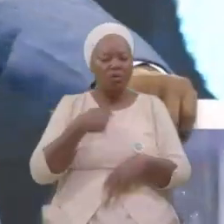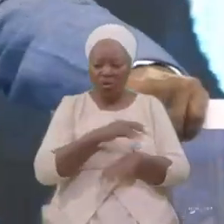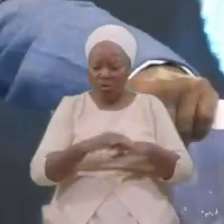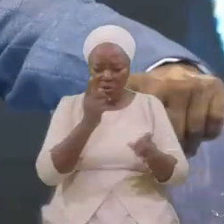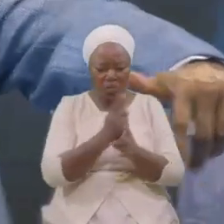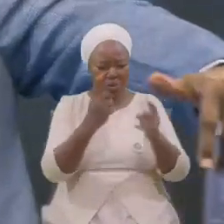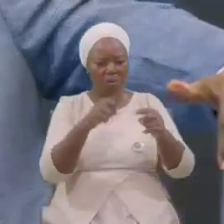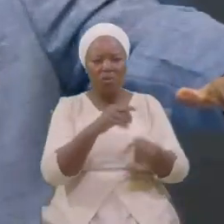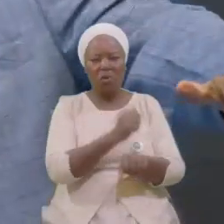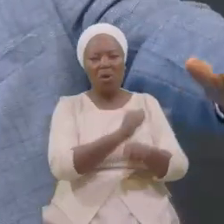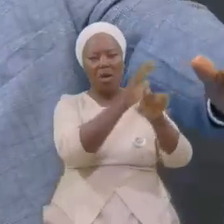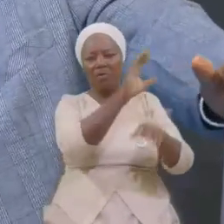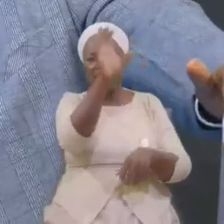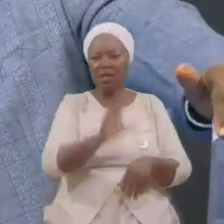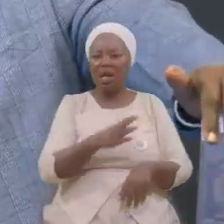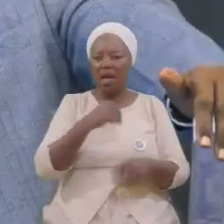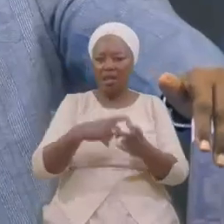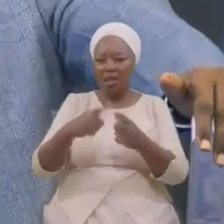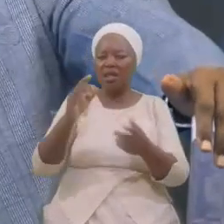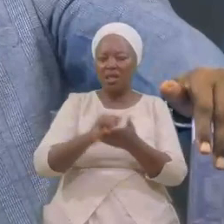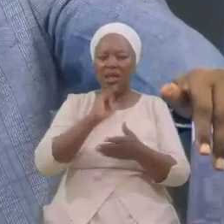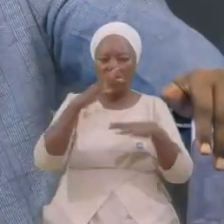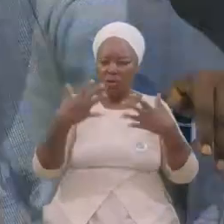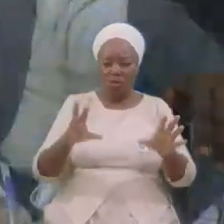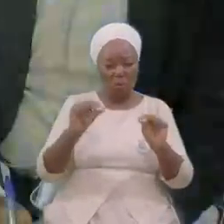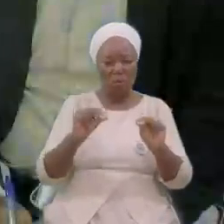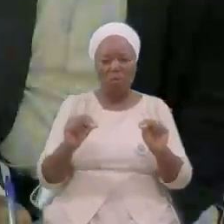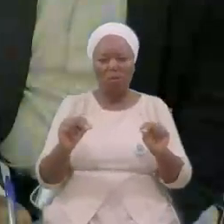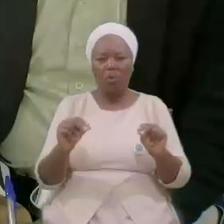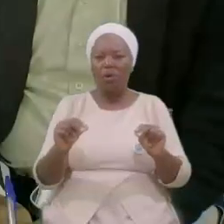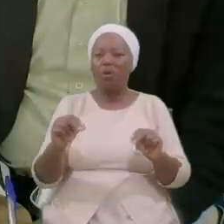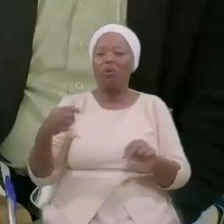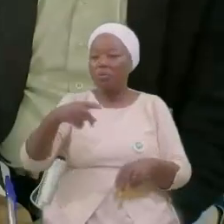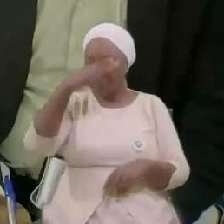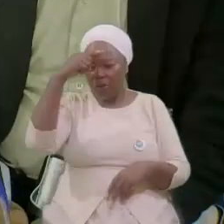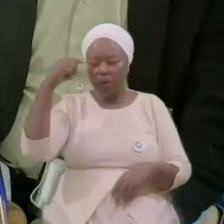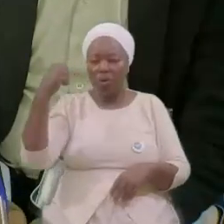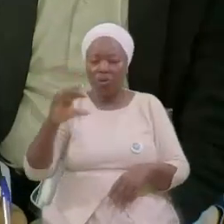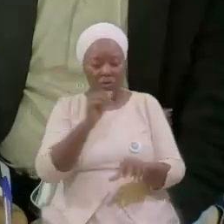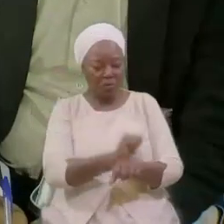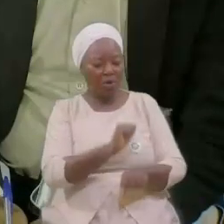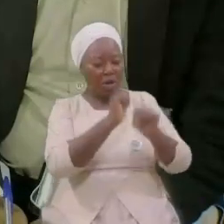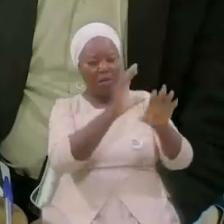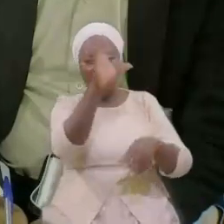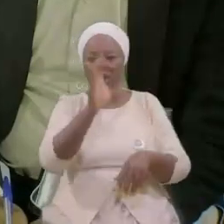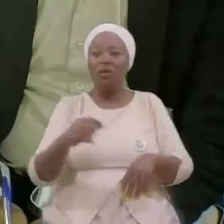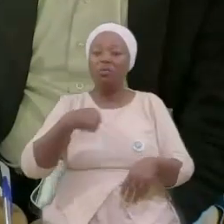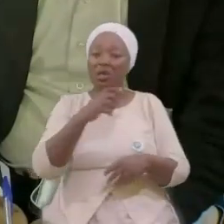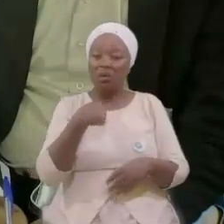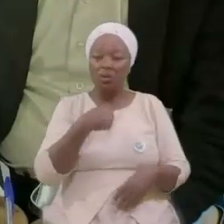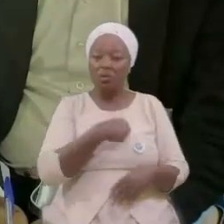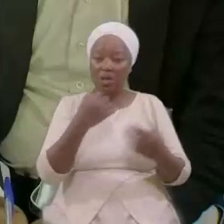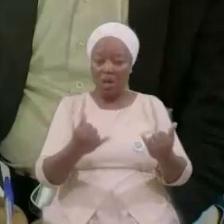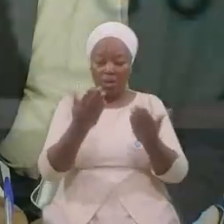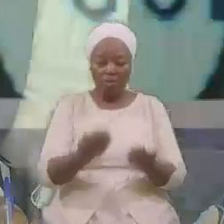Calvary and then that's all. No. Because of Calvary, we now present